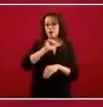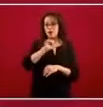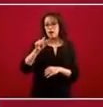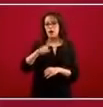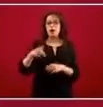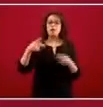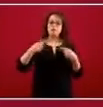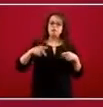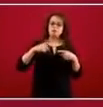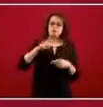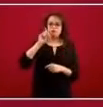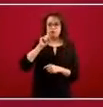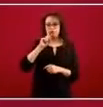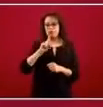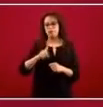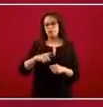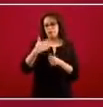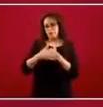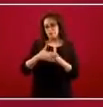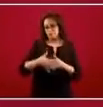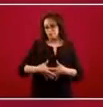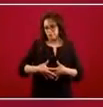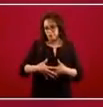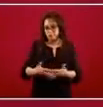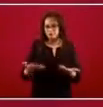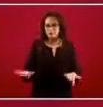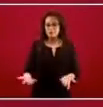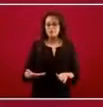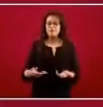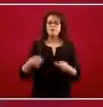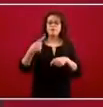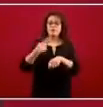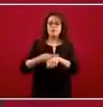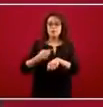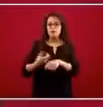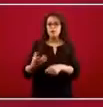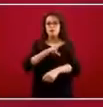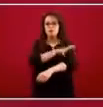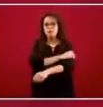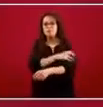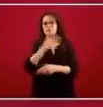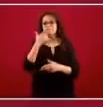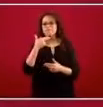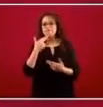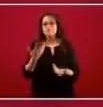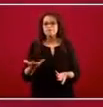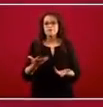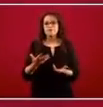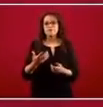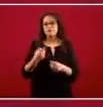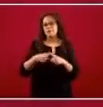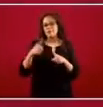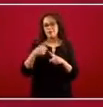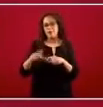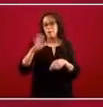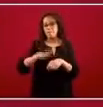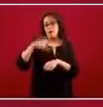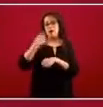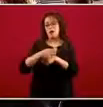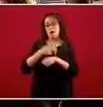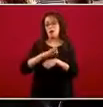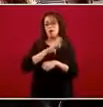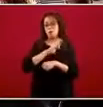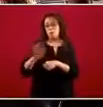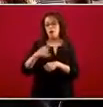especially when talking about vulnerable groups like pregnant women that are the ones that have a